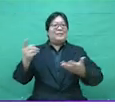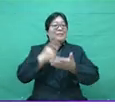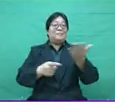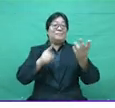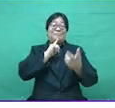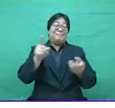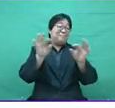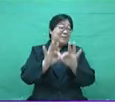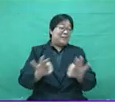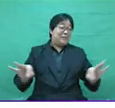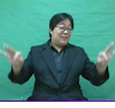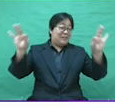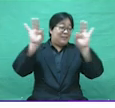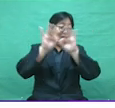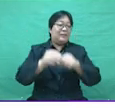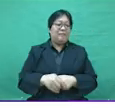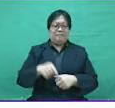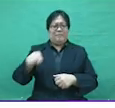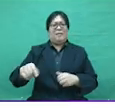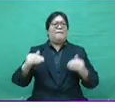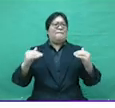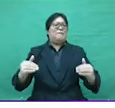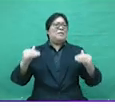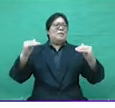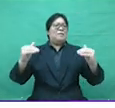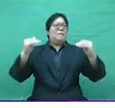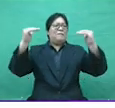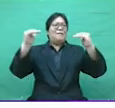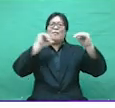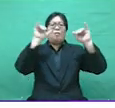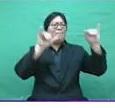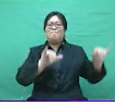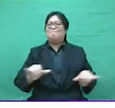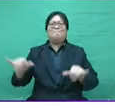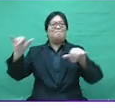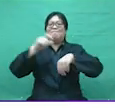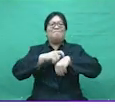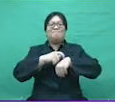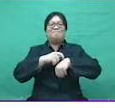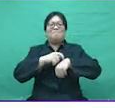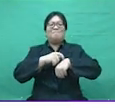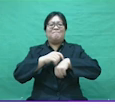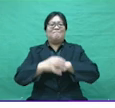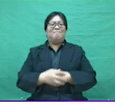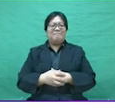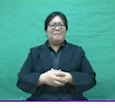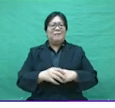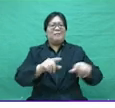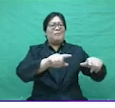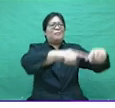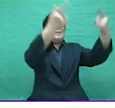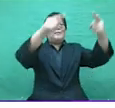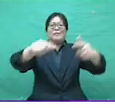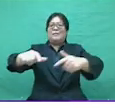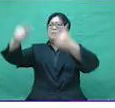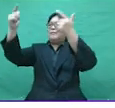is also important, these phases have not been at the same time on the whole globe. They have been different